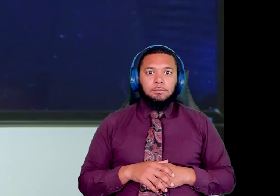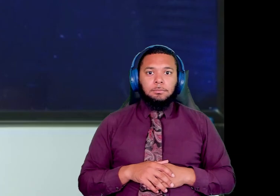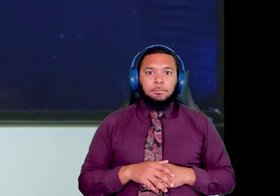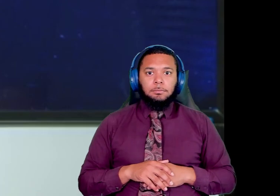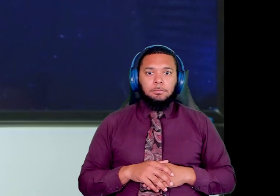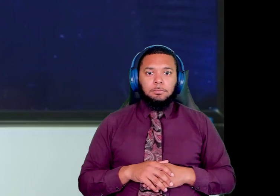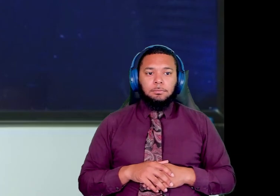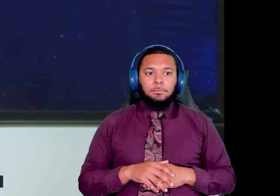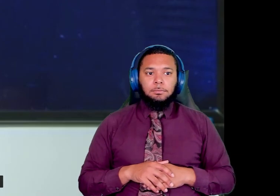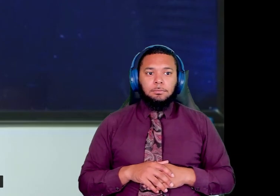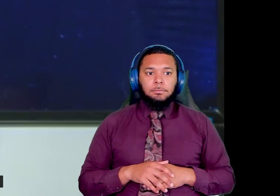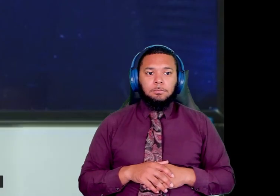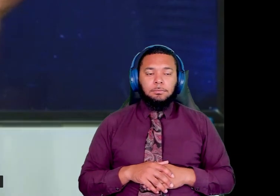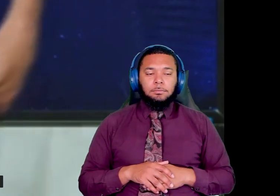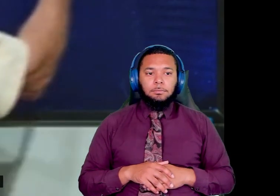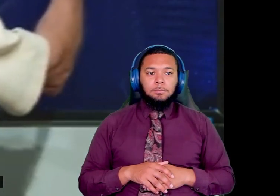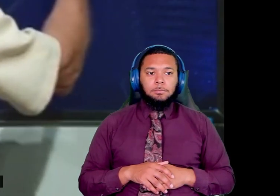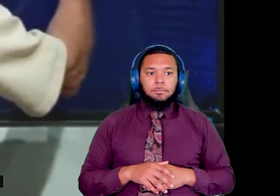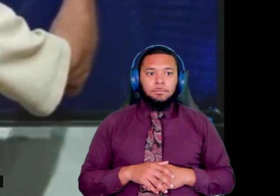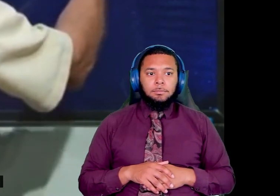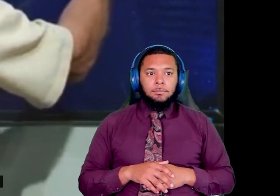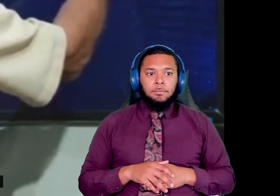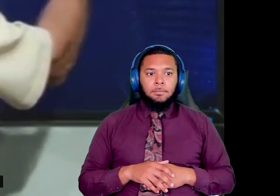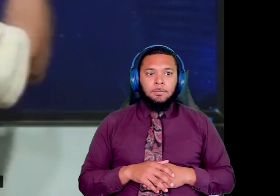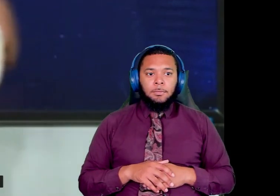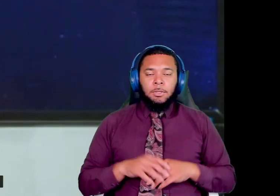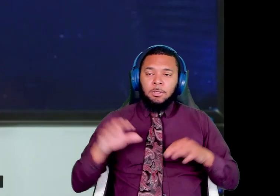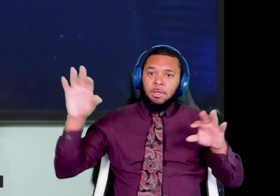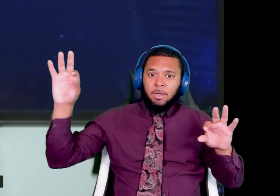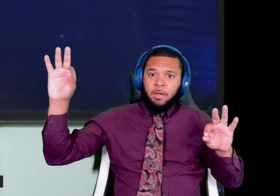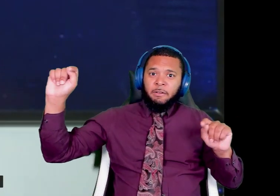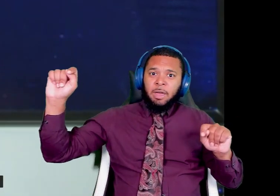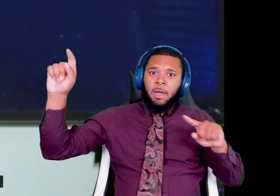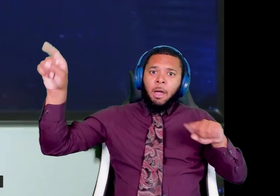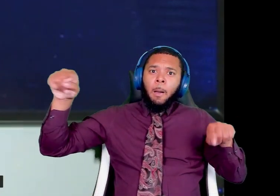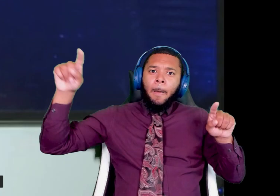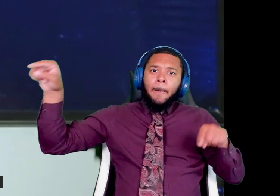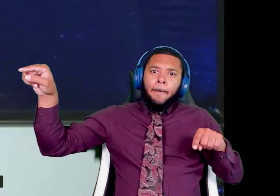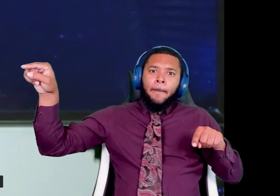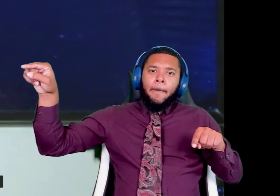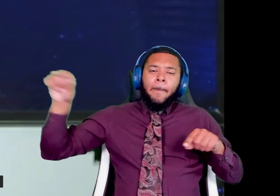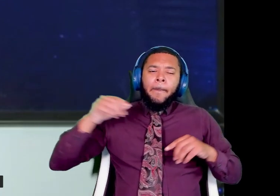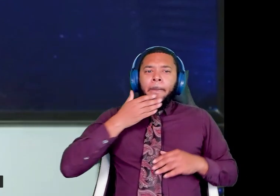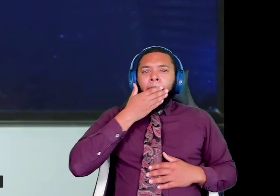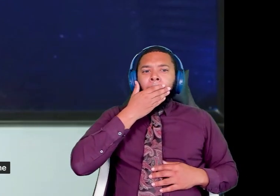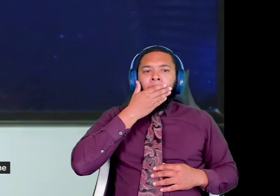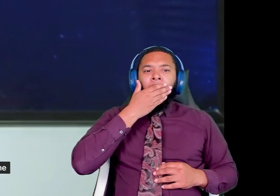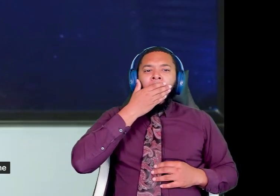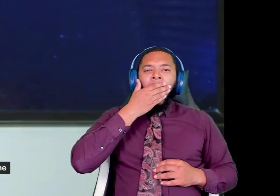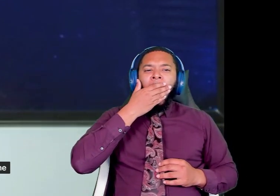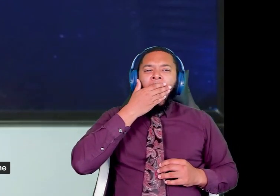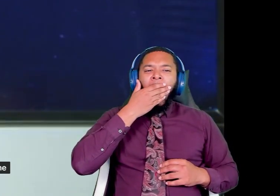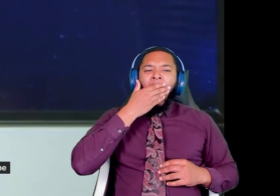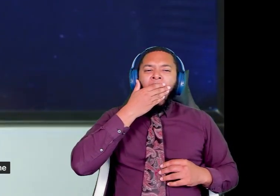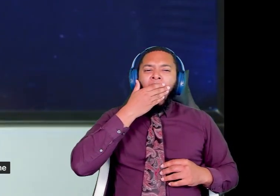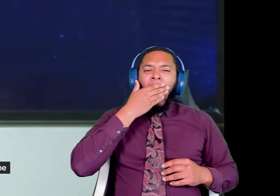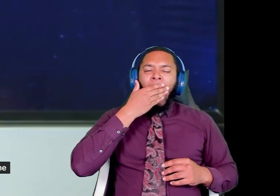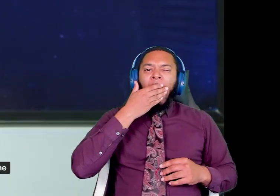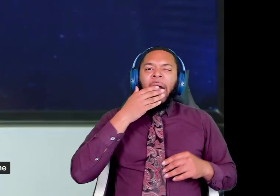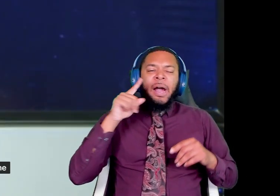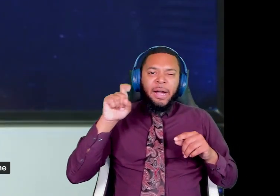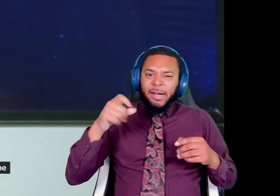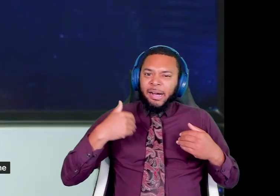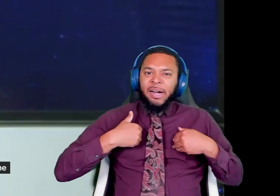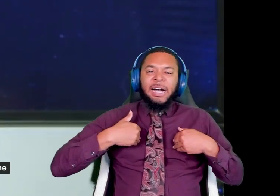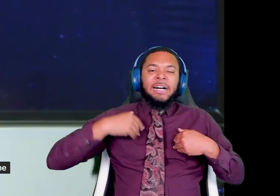feet. So now these feet cancel with these feet. You got to have one in the bottom and one in